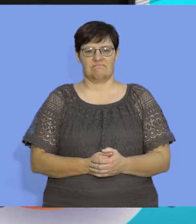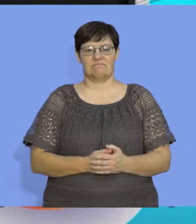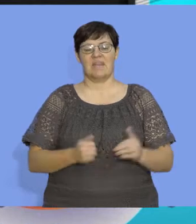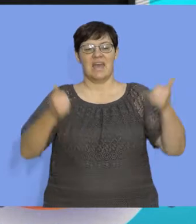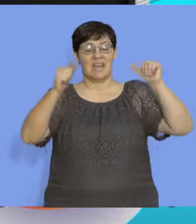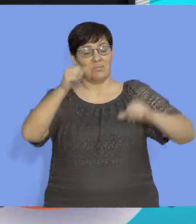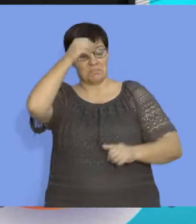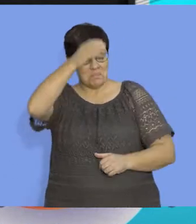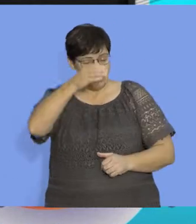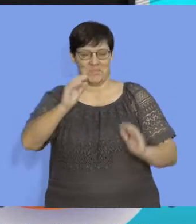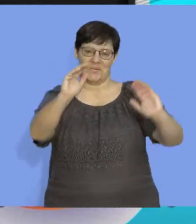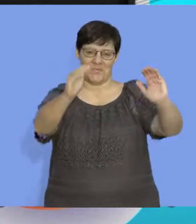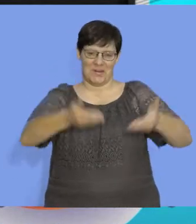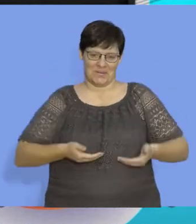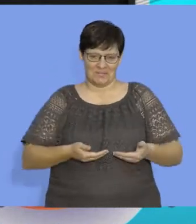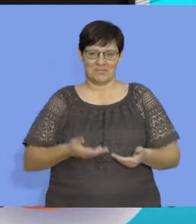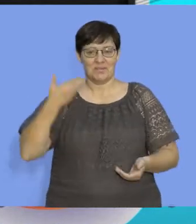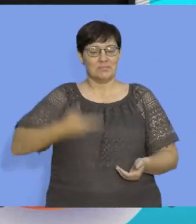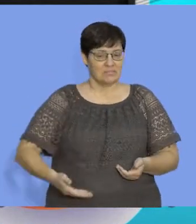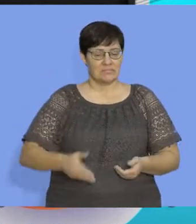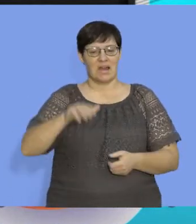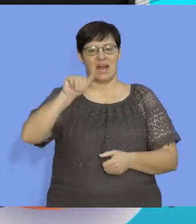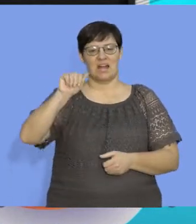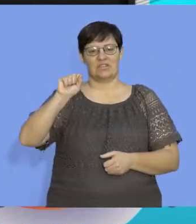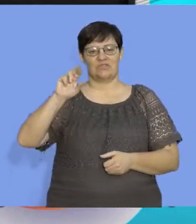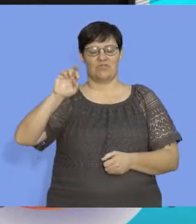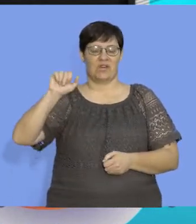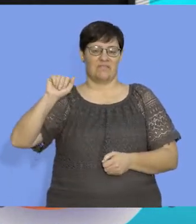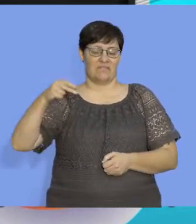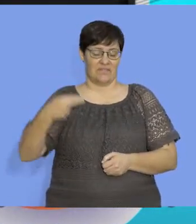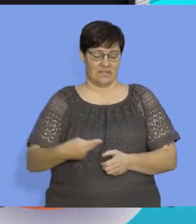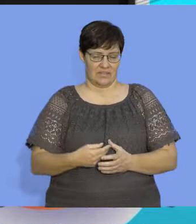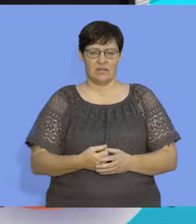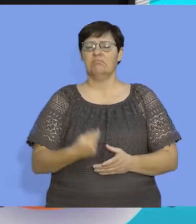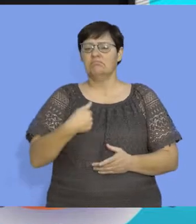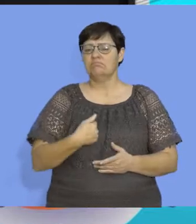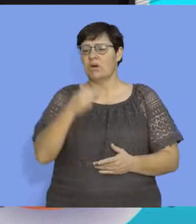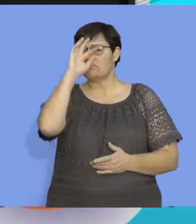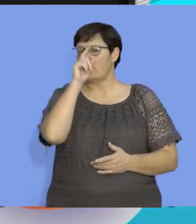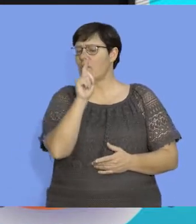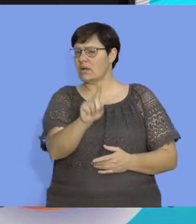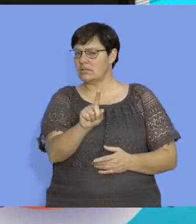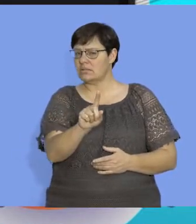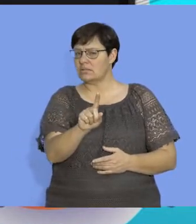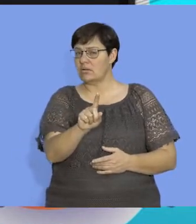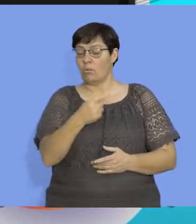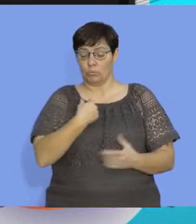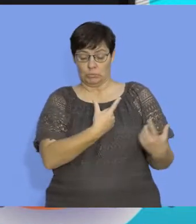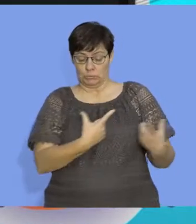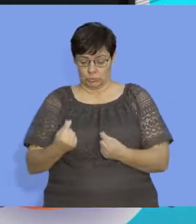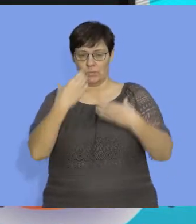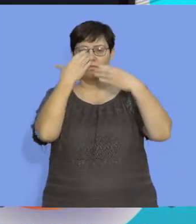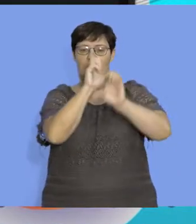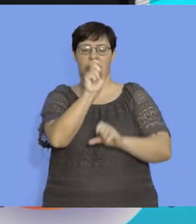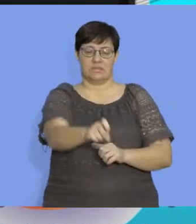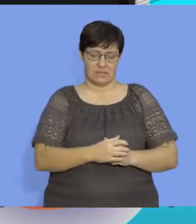Welcome, accounting boffins. You are with Ashraf Patel and the crew. Remember, we have to focus on what we are doing.